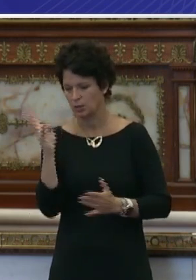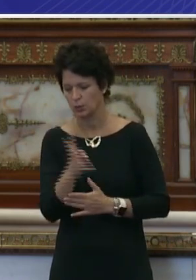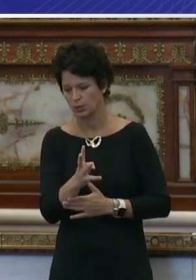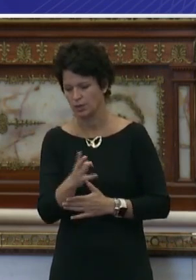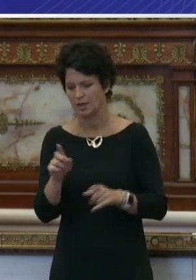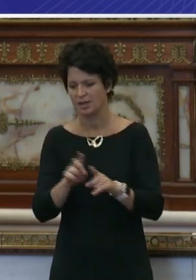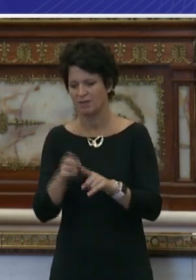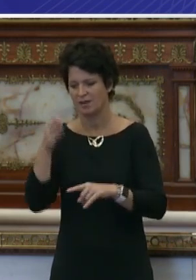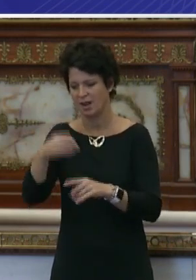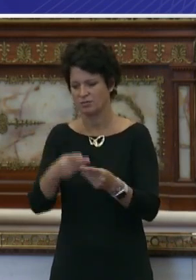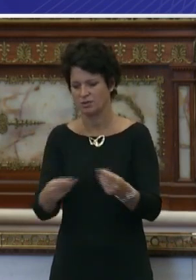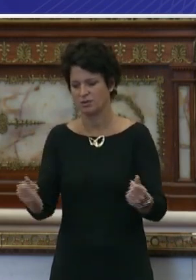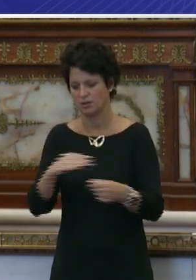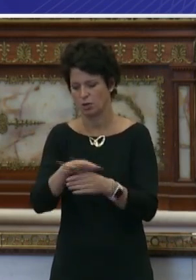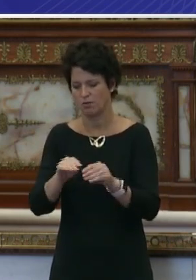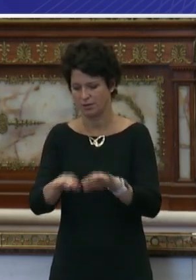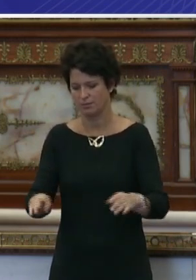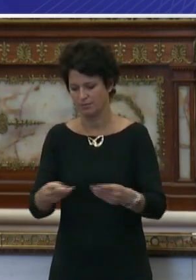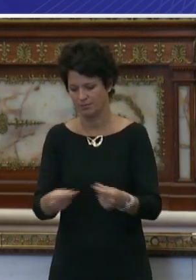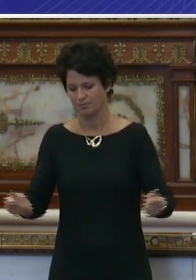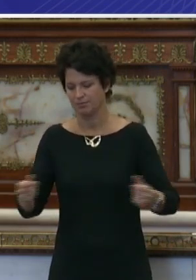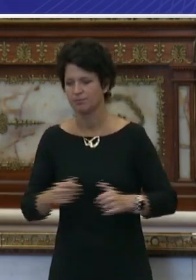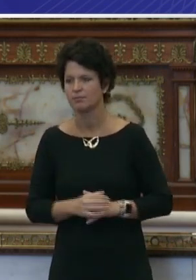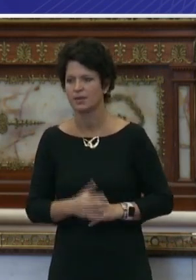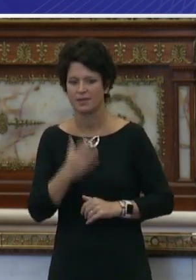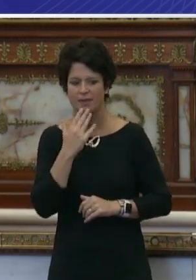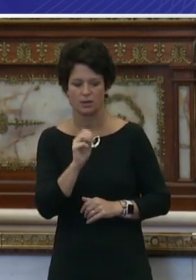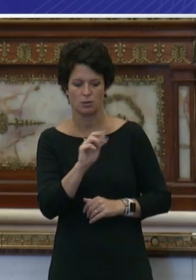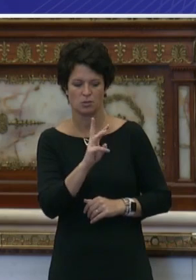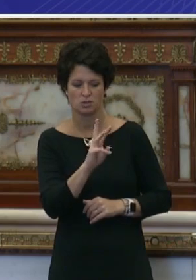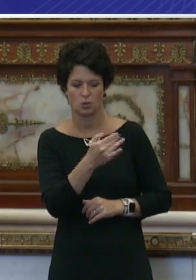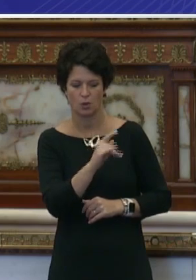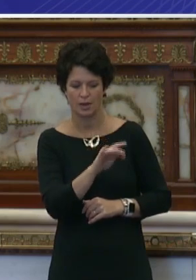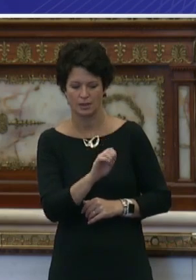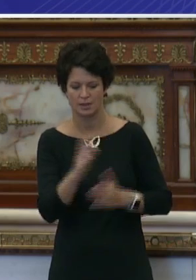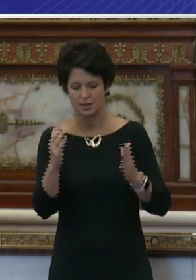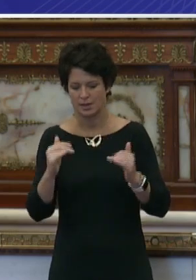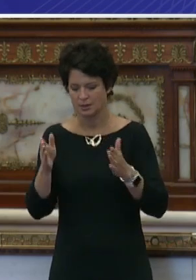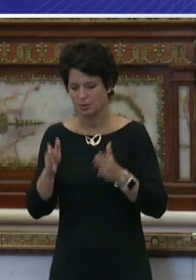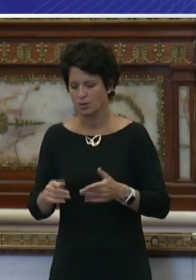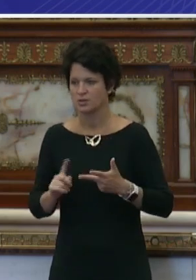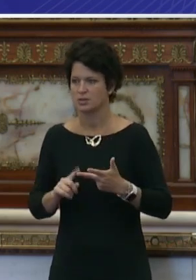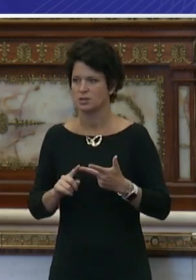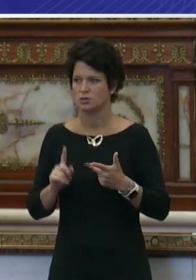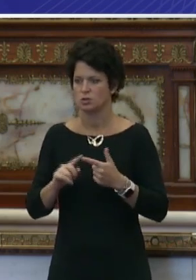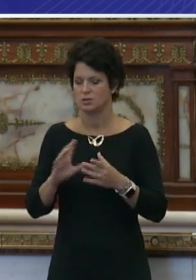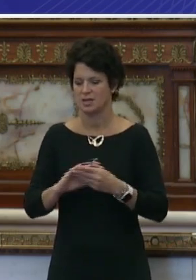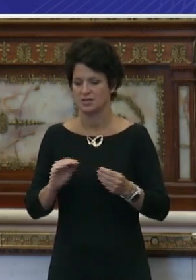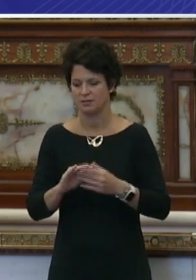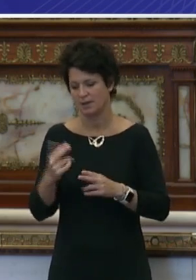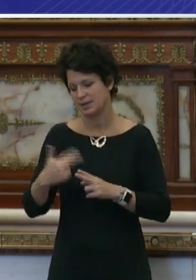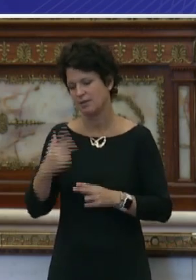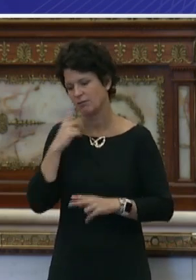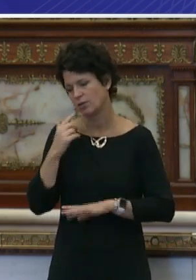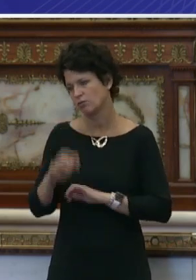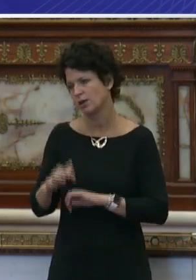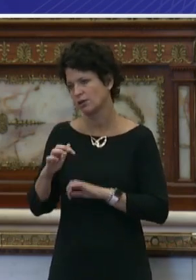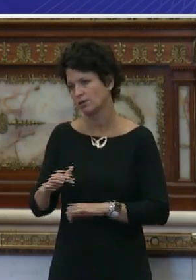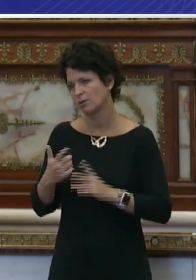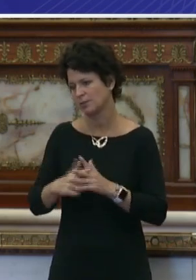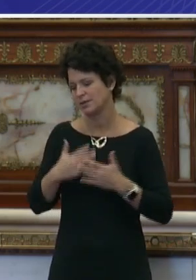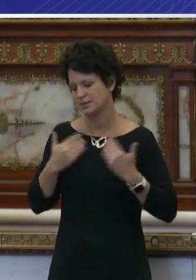Thank you. Thank you, Mr. White. And if we could have the next person scheduled to testify, please state your name for the record and